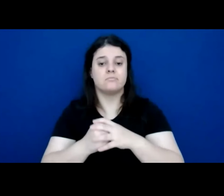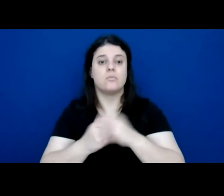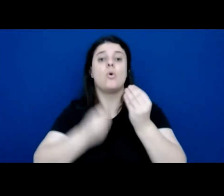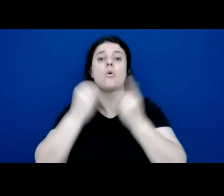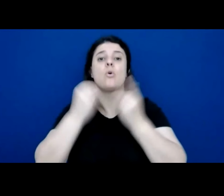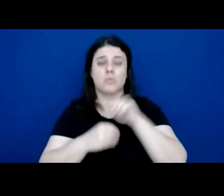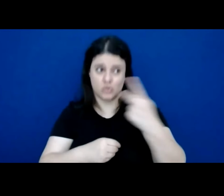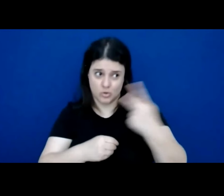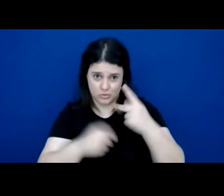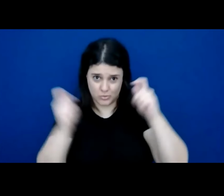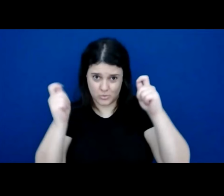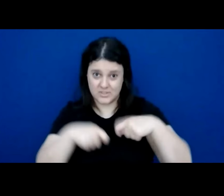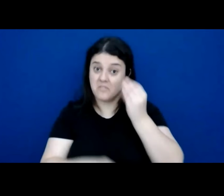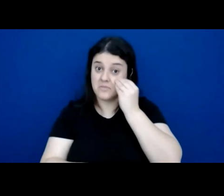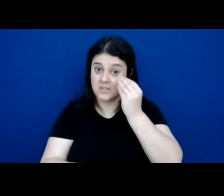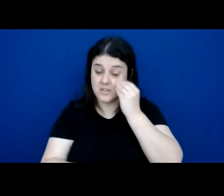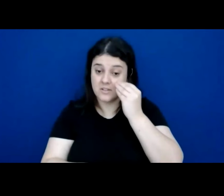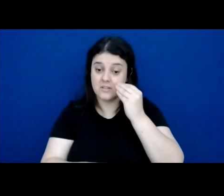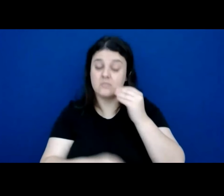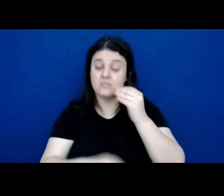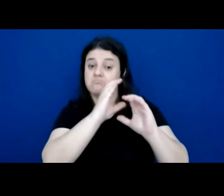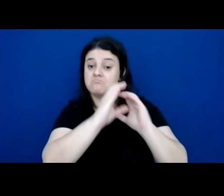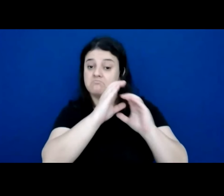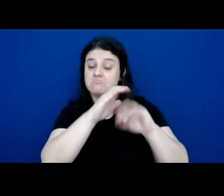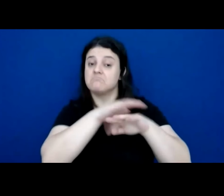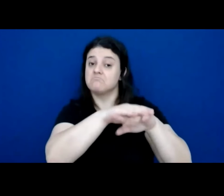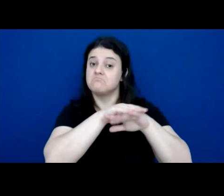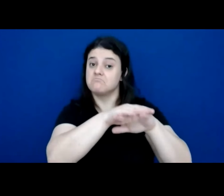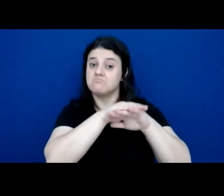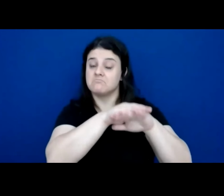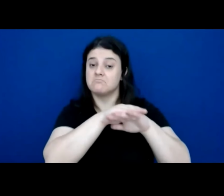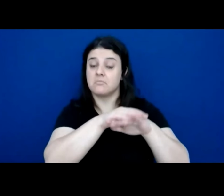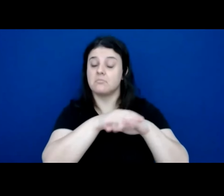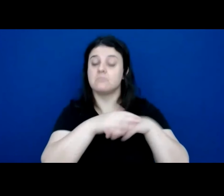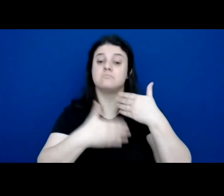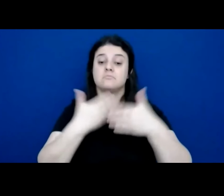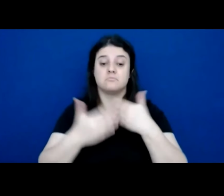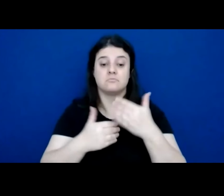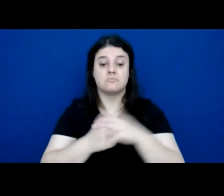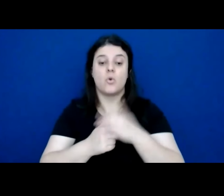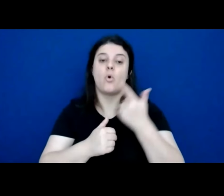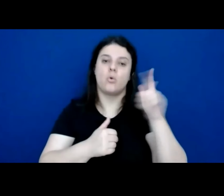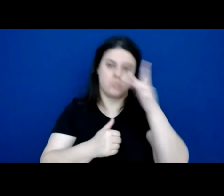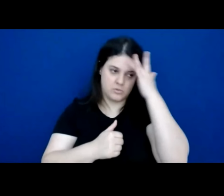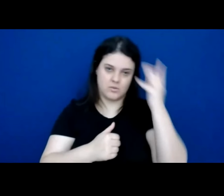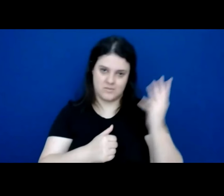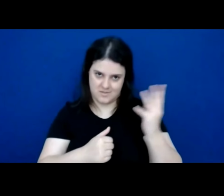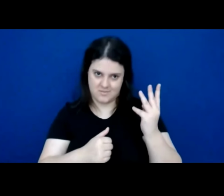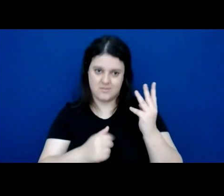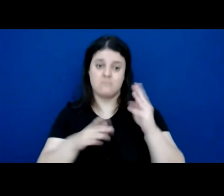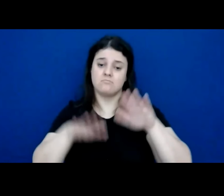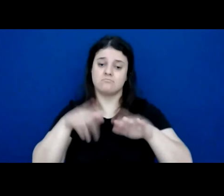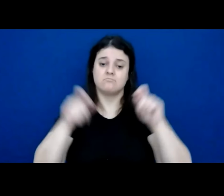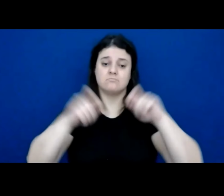together, and they communicated together and sometimes with a third person as well, and actually it